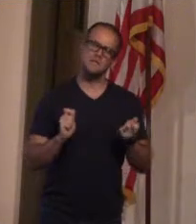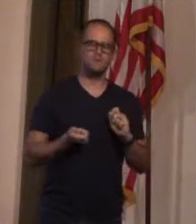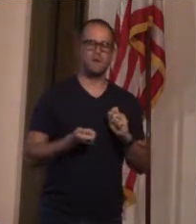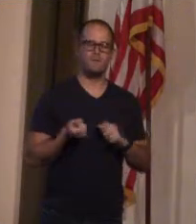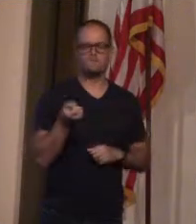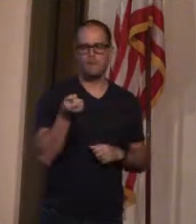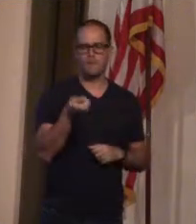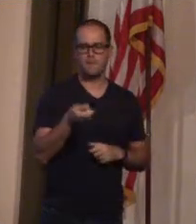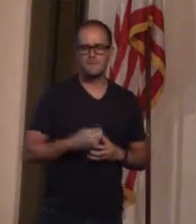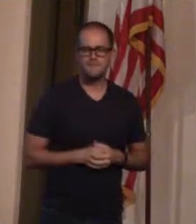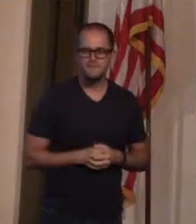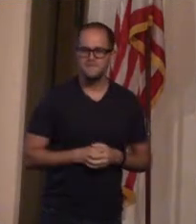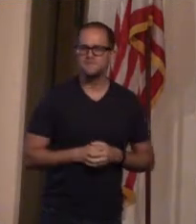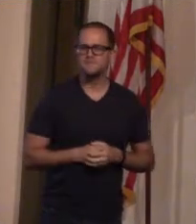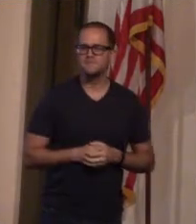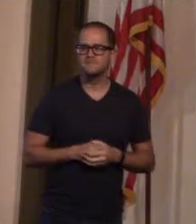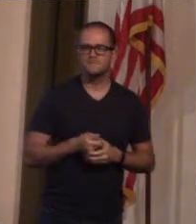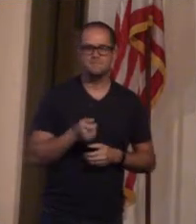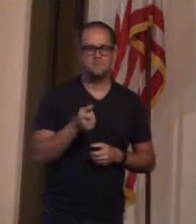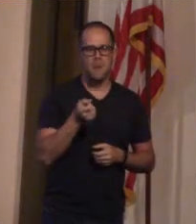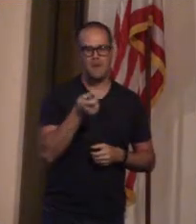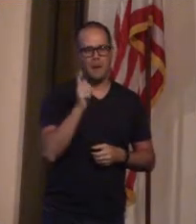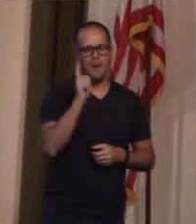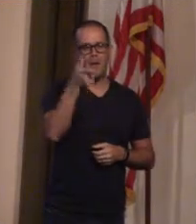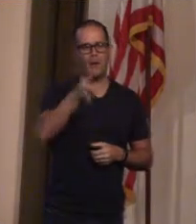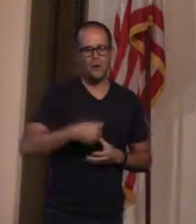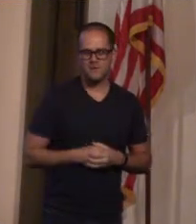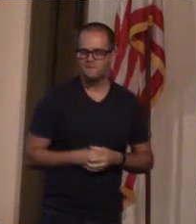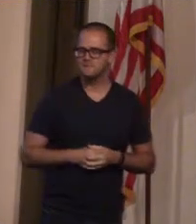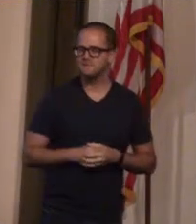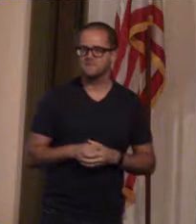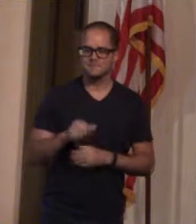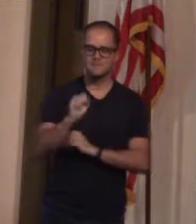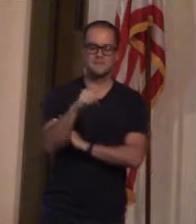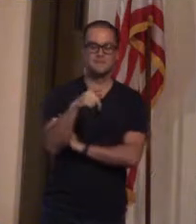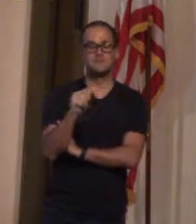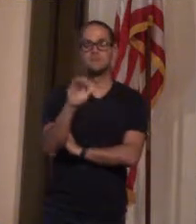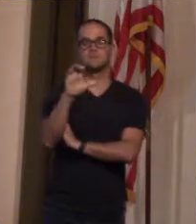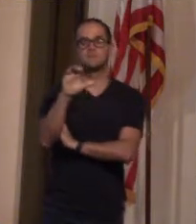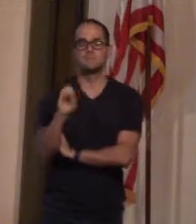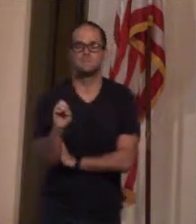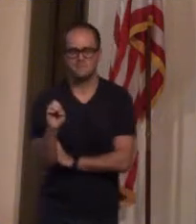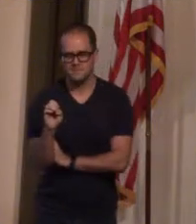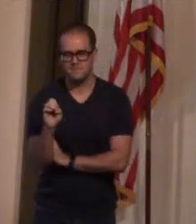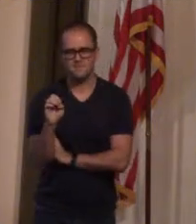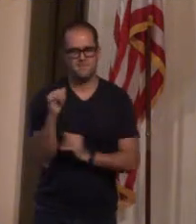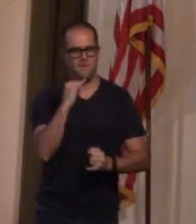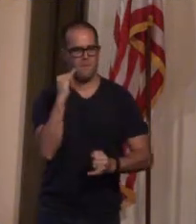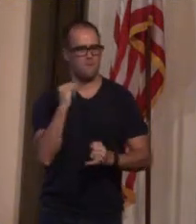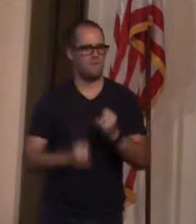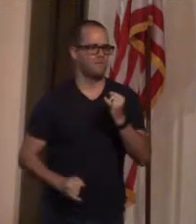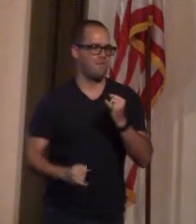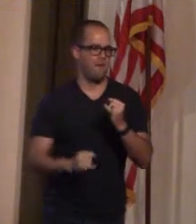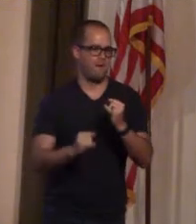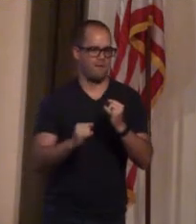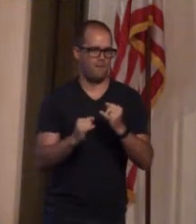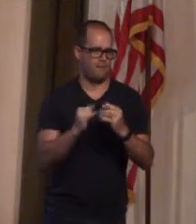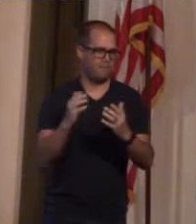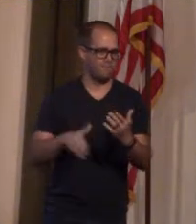civilization, and to boldly go where no man has gone before. It changed a little